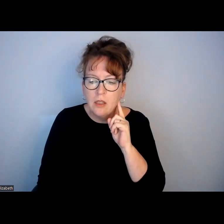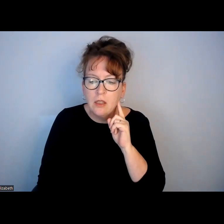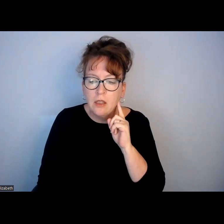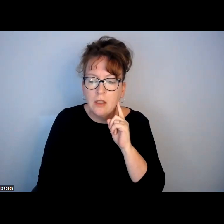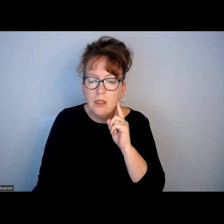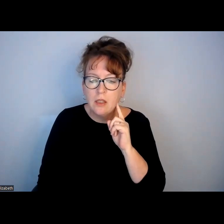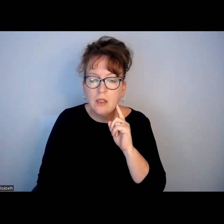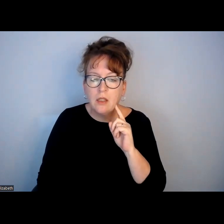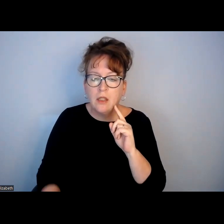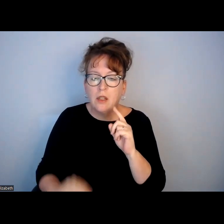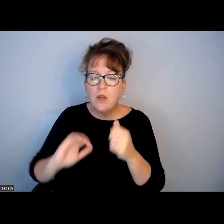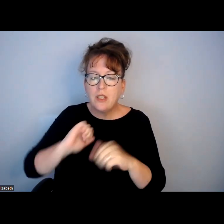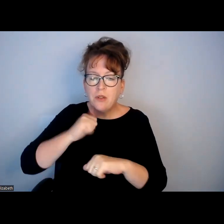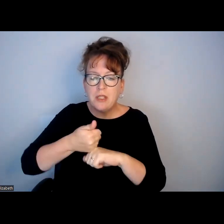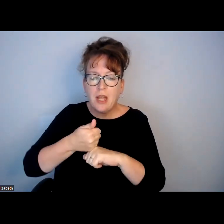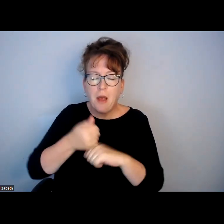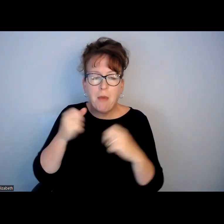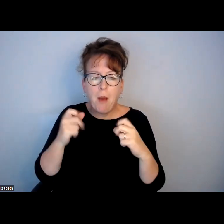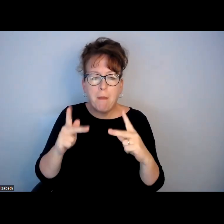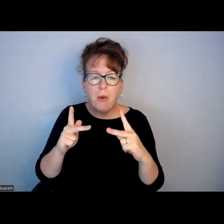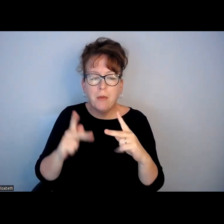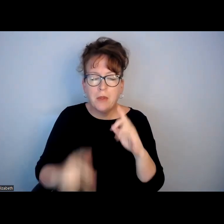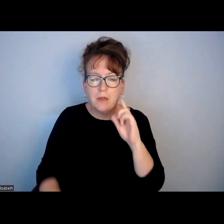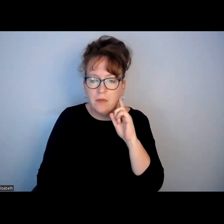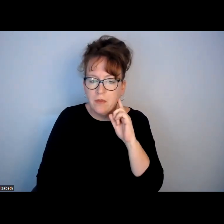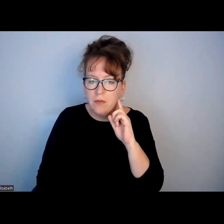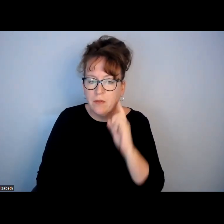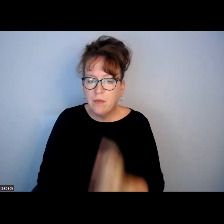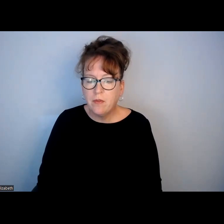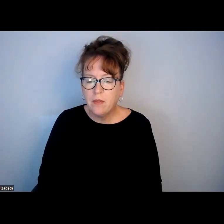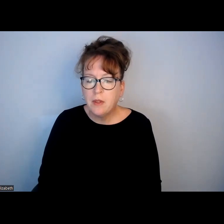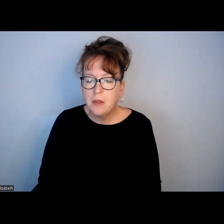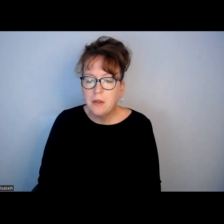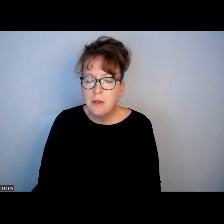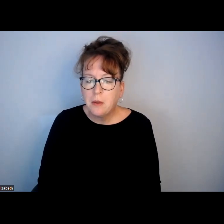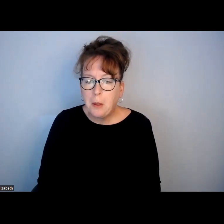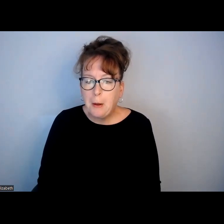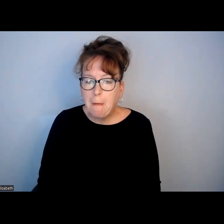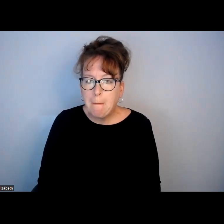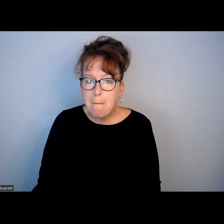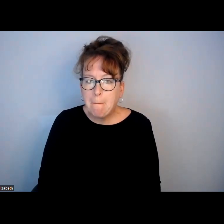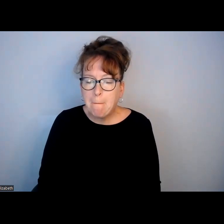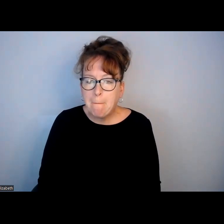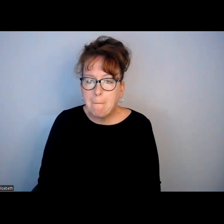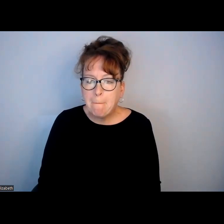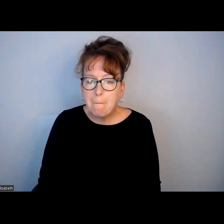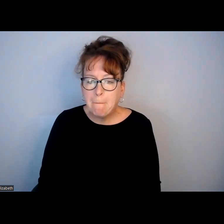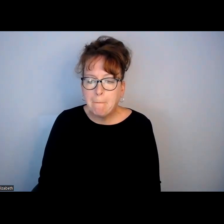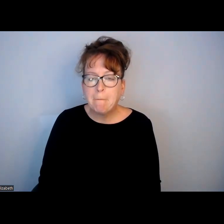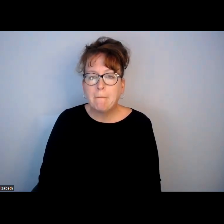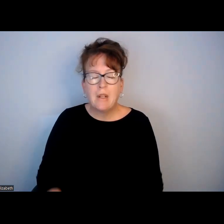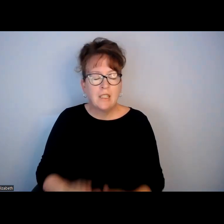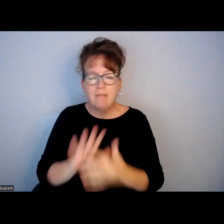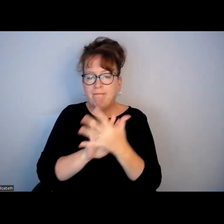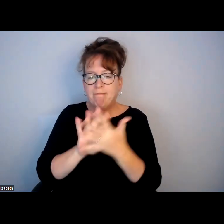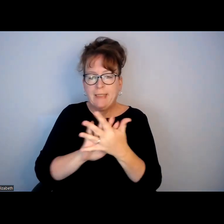optional to facilities, not to all facilities. Some You're a little facilities bit, sorry, I think you're a little bit muffled. I don't know if it's on our end or your end. Okay, I'll try to